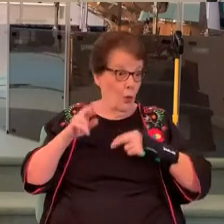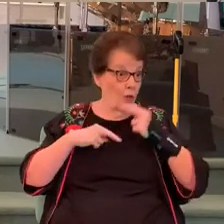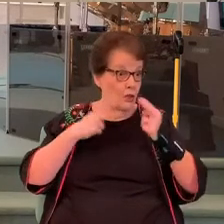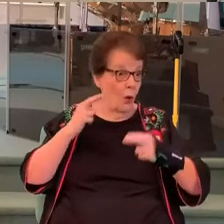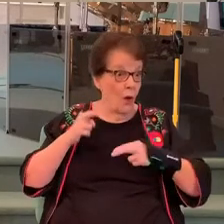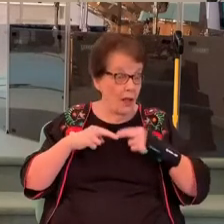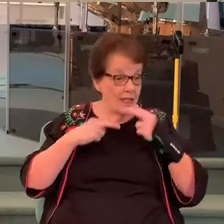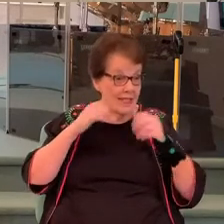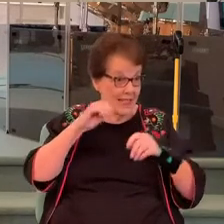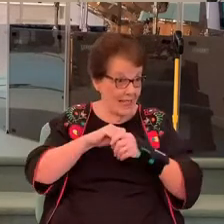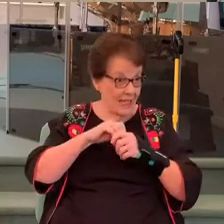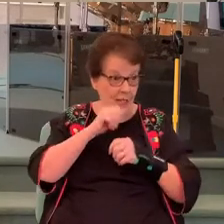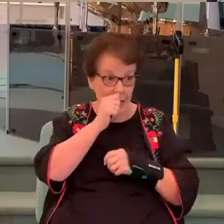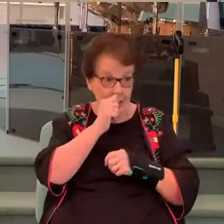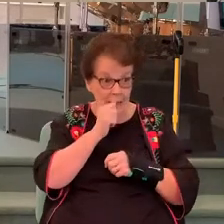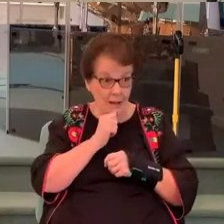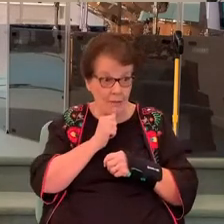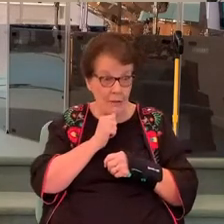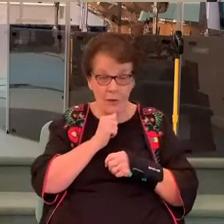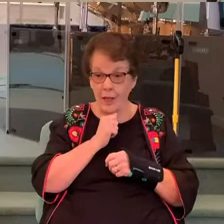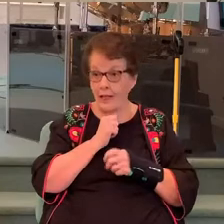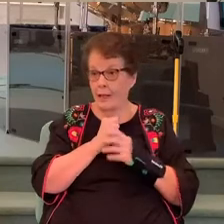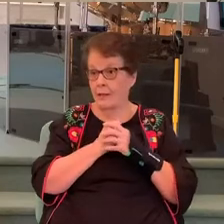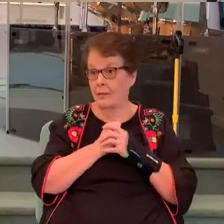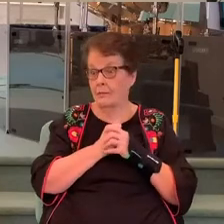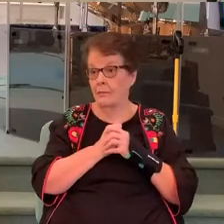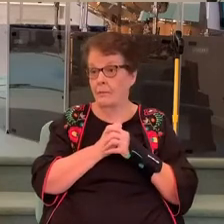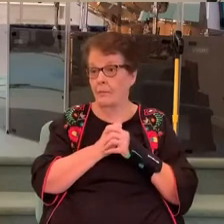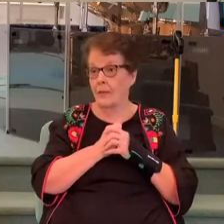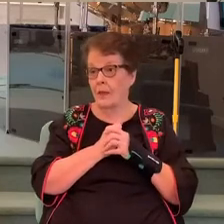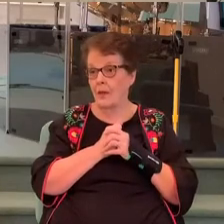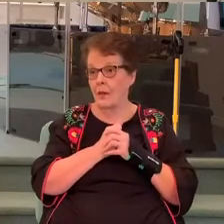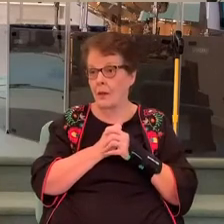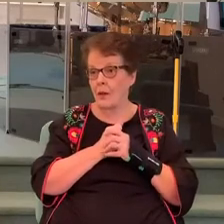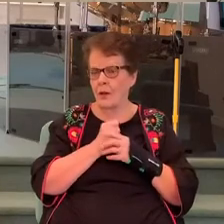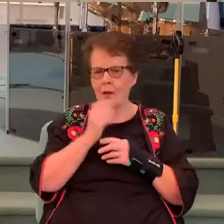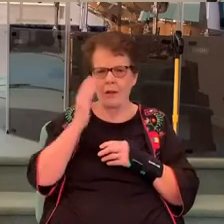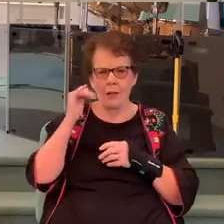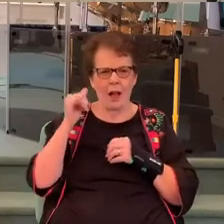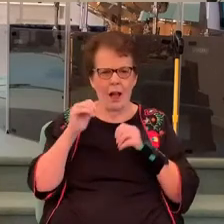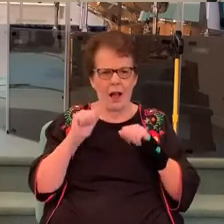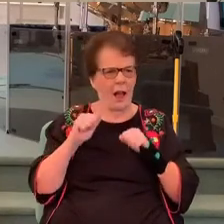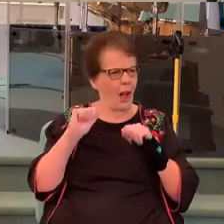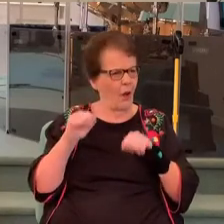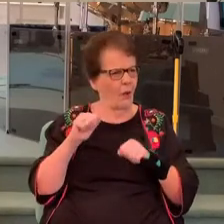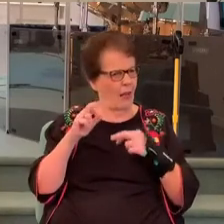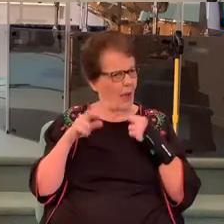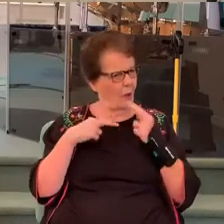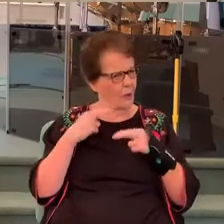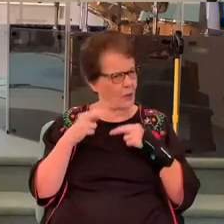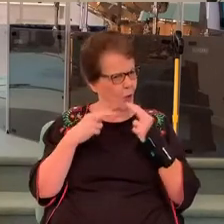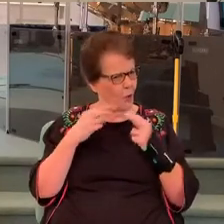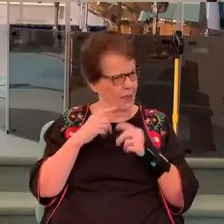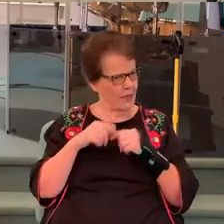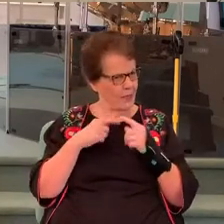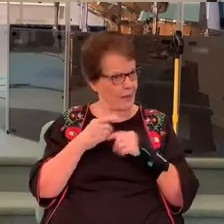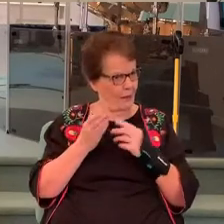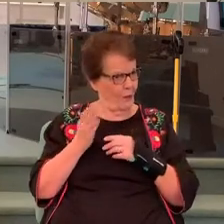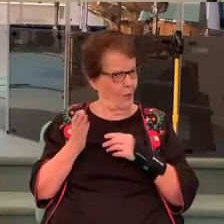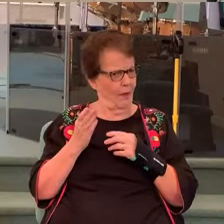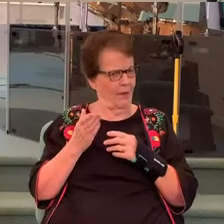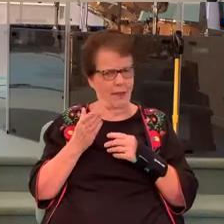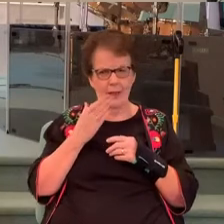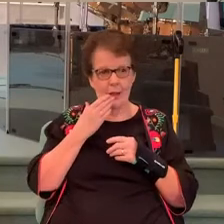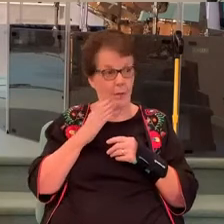rejoice. He says, rejoice in your suffering. Why could I rejoice when things are going difficult for me?